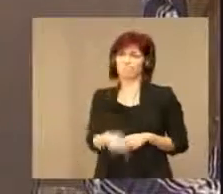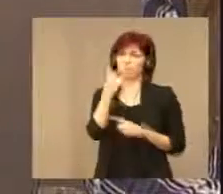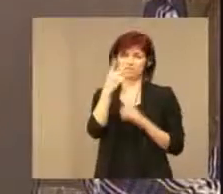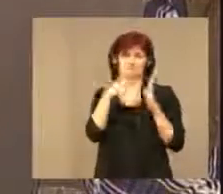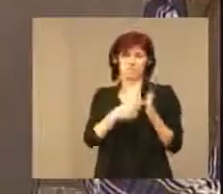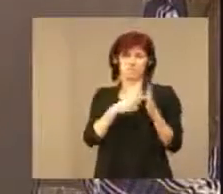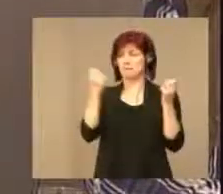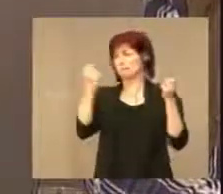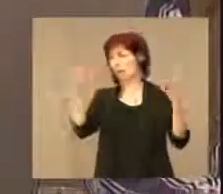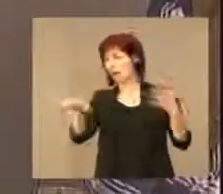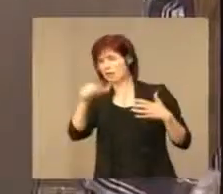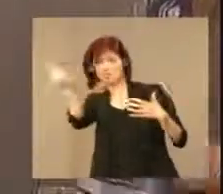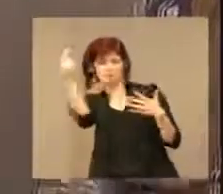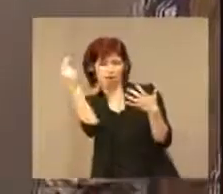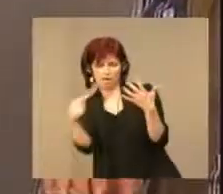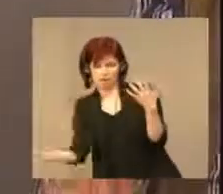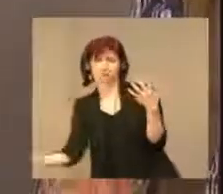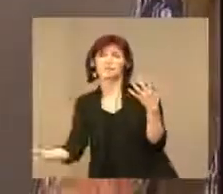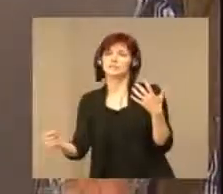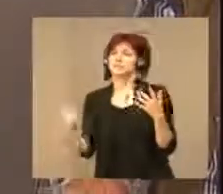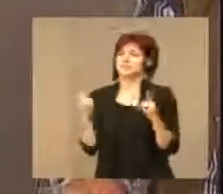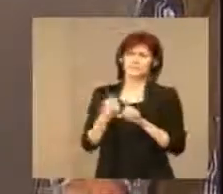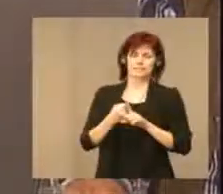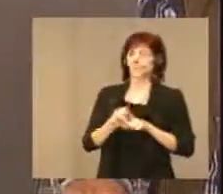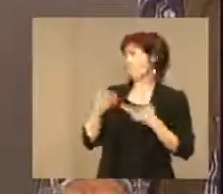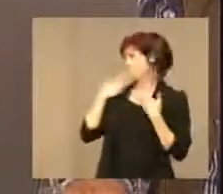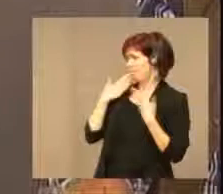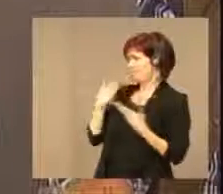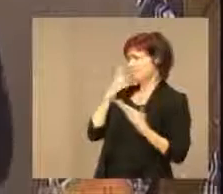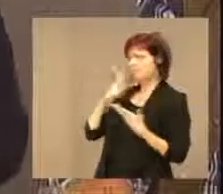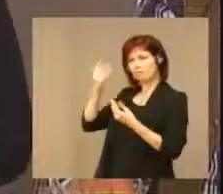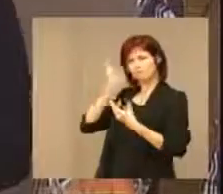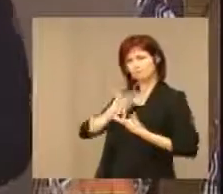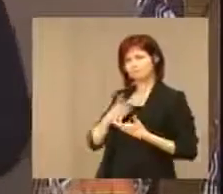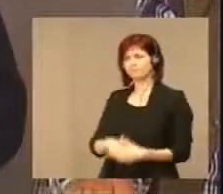going to be hearing about. Mm-hmm. Excellent. Thank you for sharing that story.